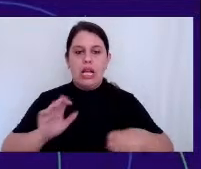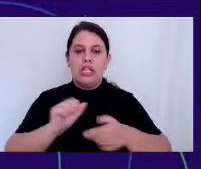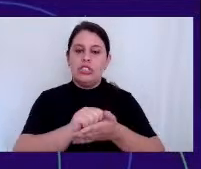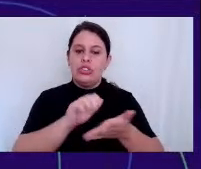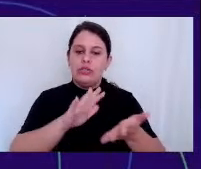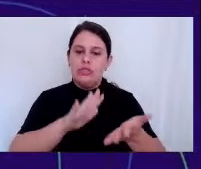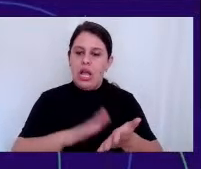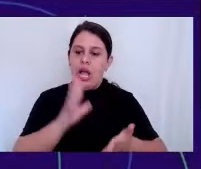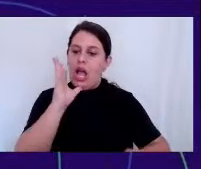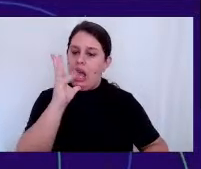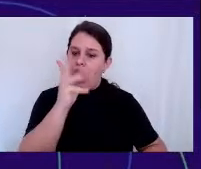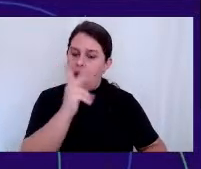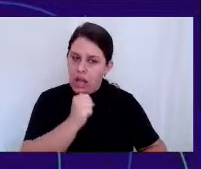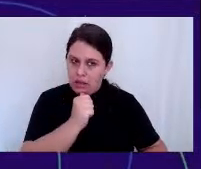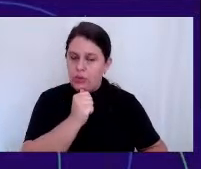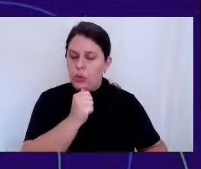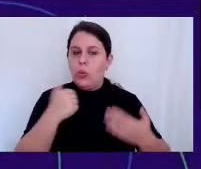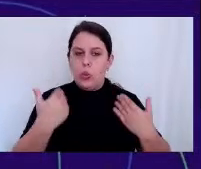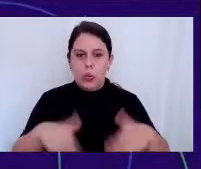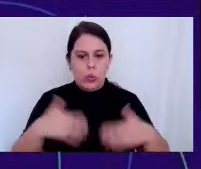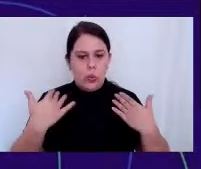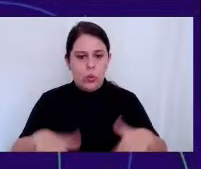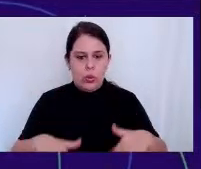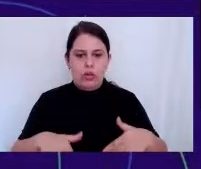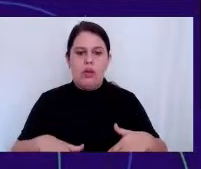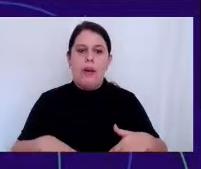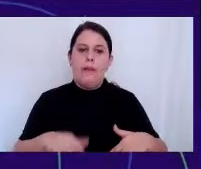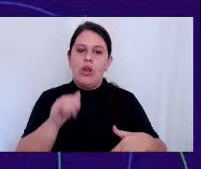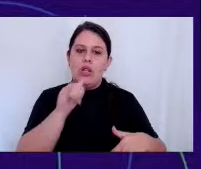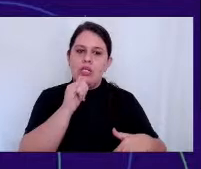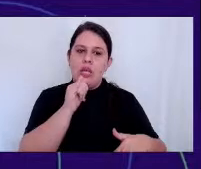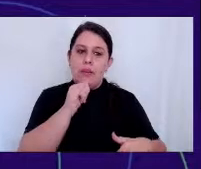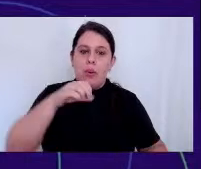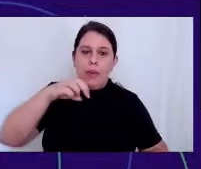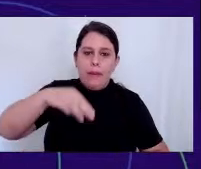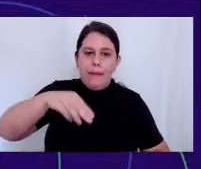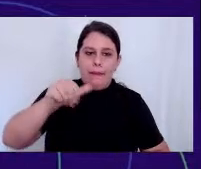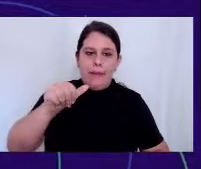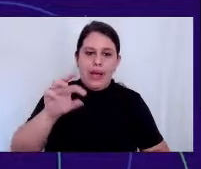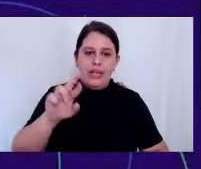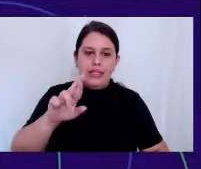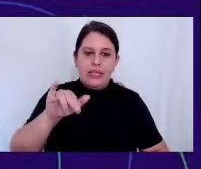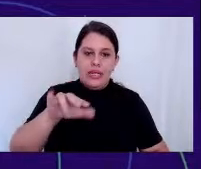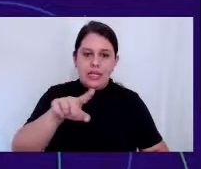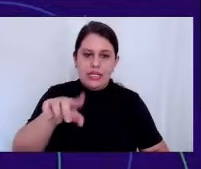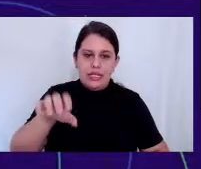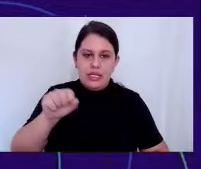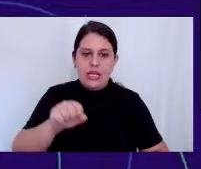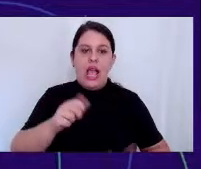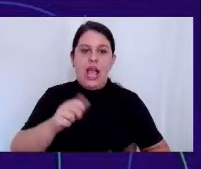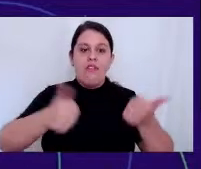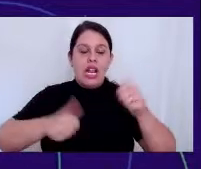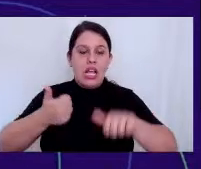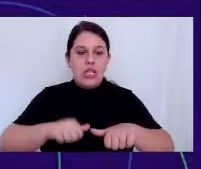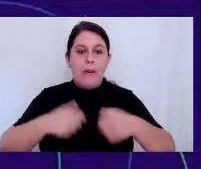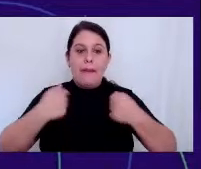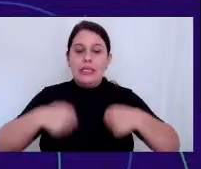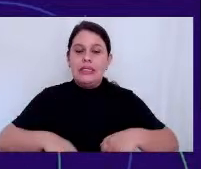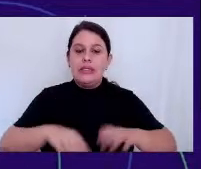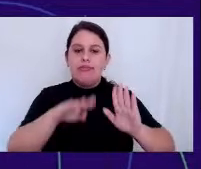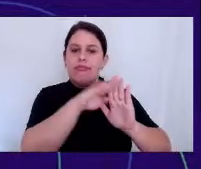now. To think about a rubric, we need to, come up with the things we're going to be